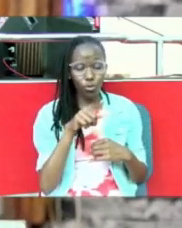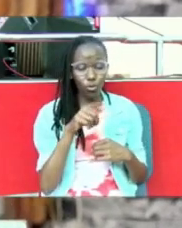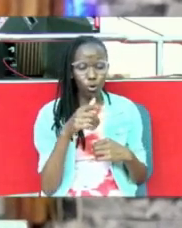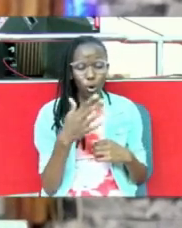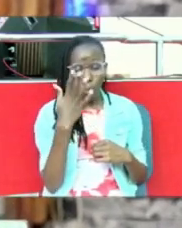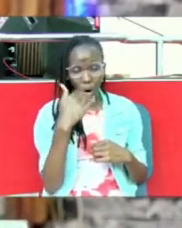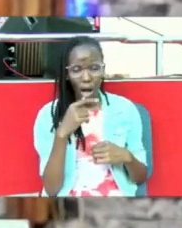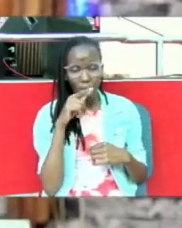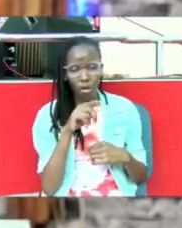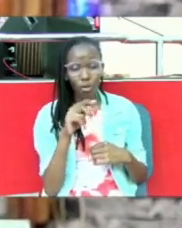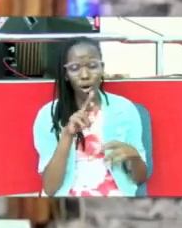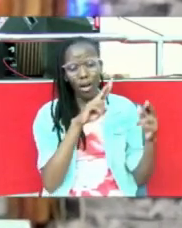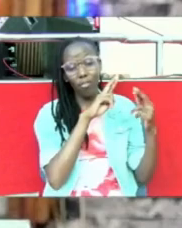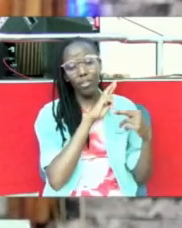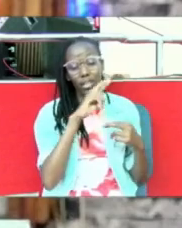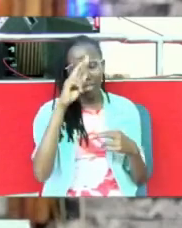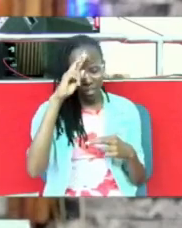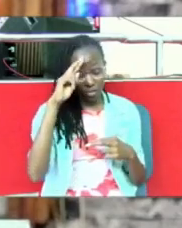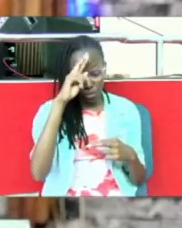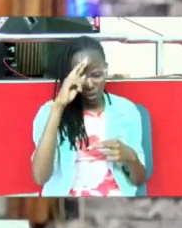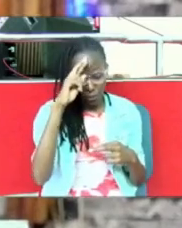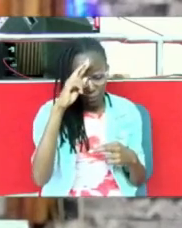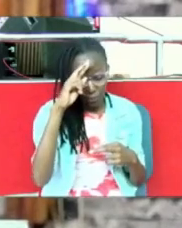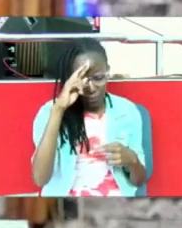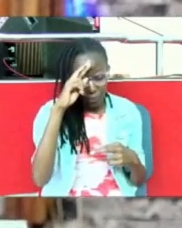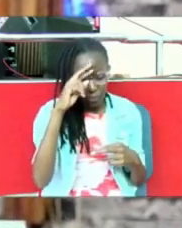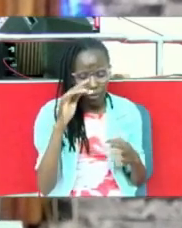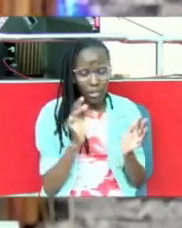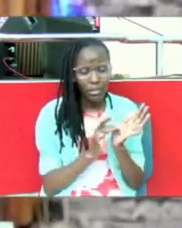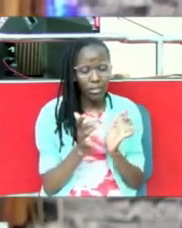sababu ulikuwa ndiye kusudi.